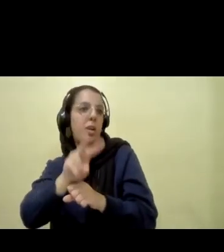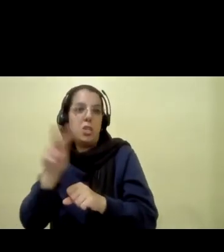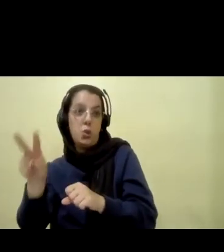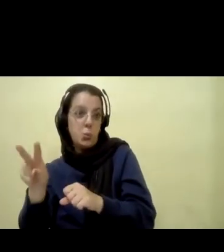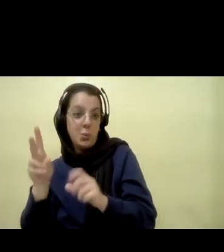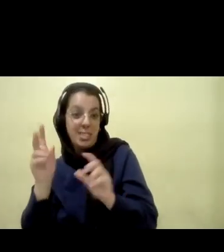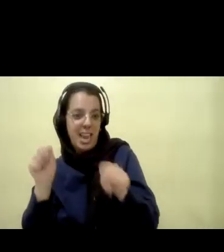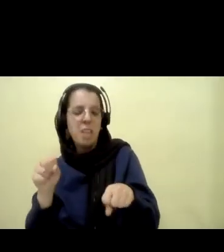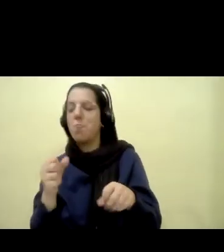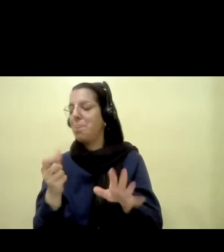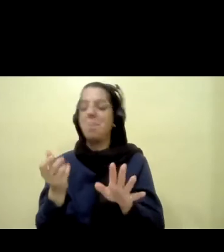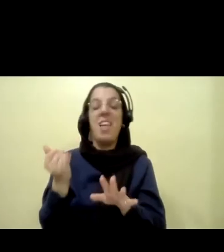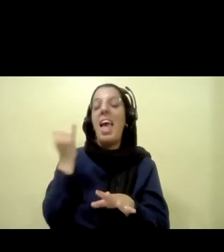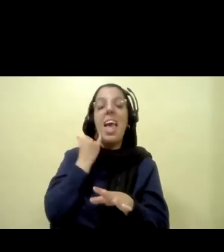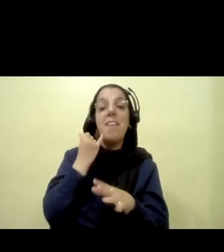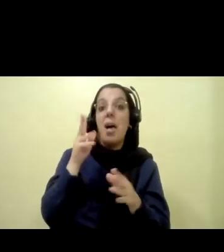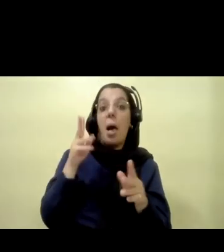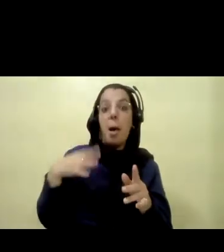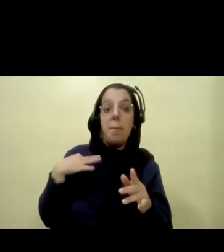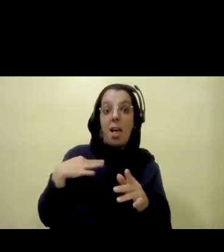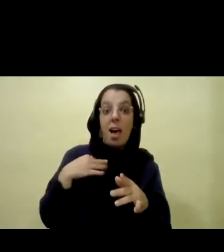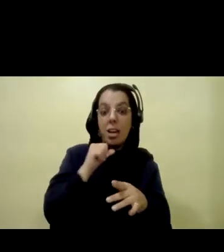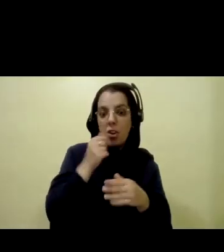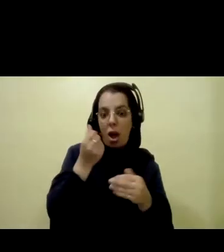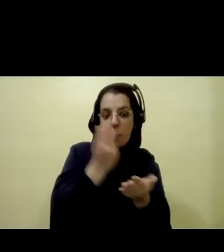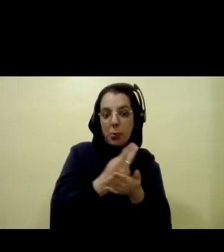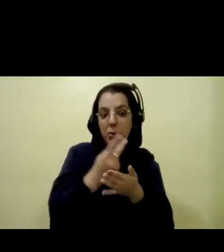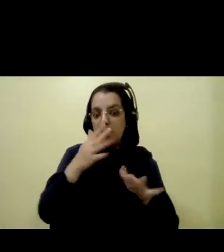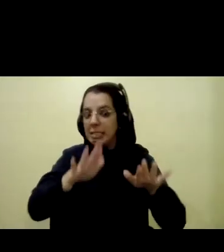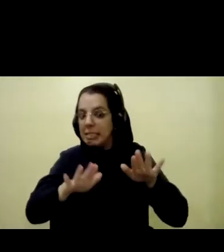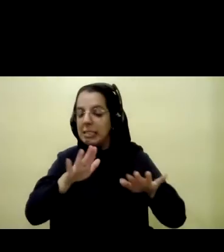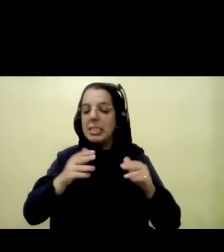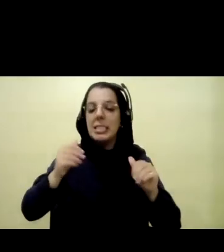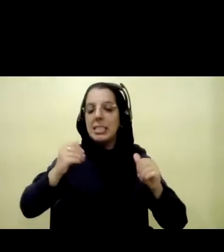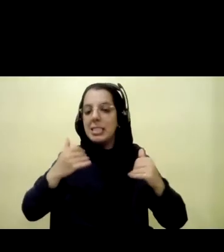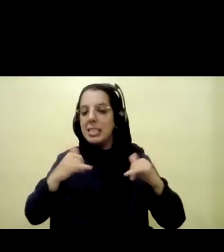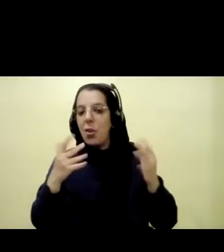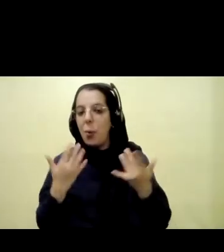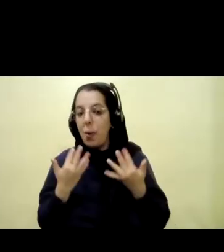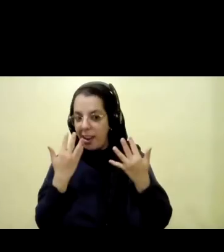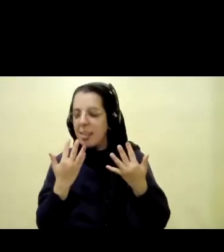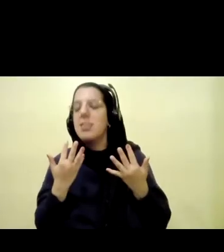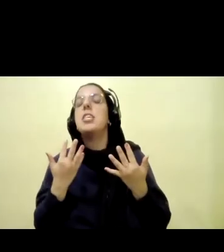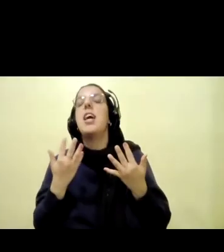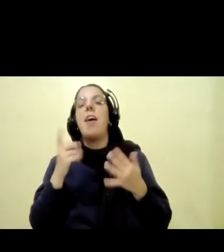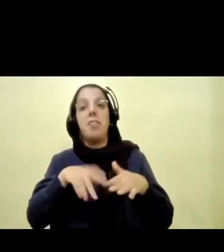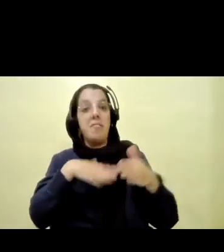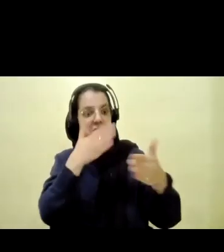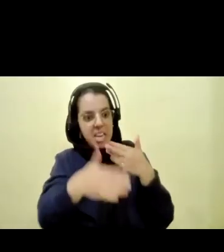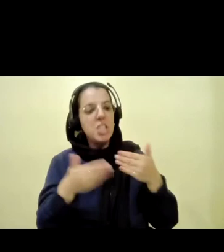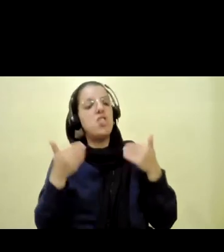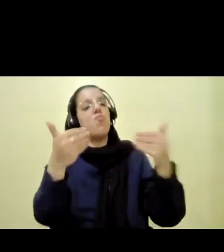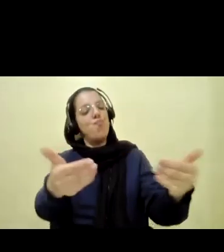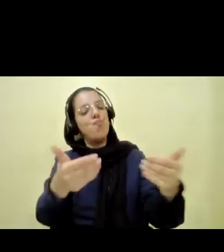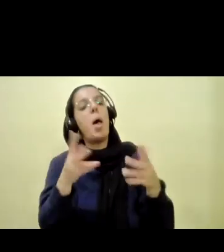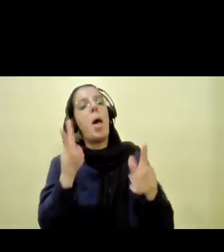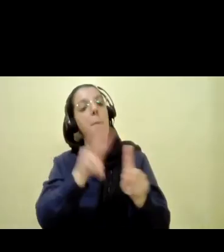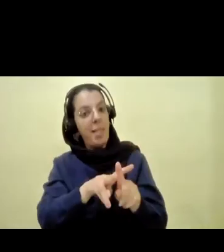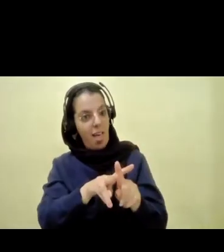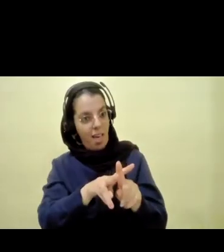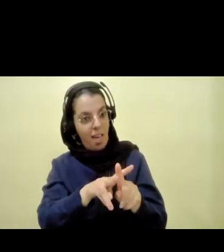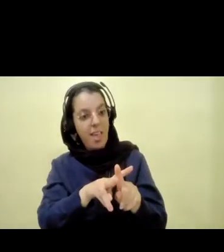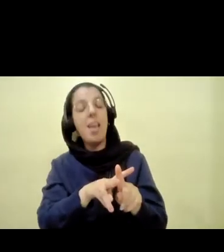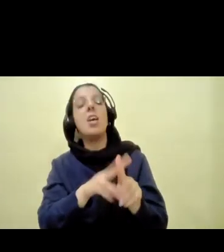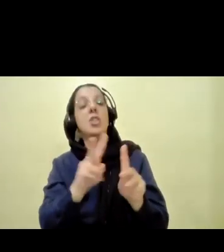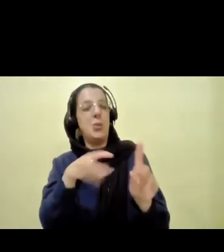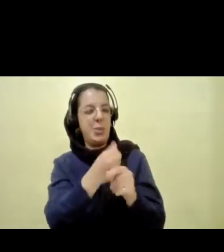Okay, that's what I just want to make sure. Yeah. So you can only have one grant at a time. You have to finish it. You could hold it for up to 2 years, but if you want